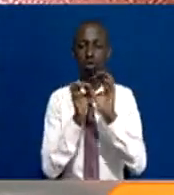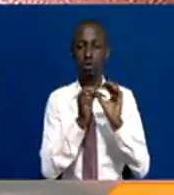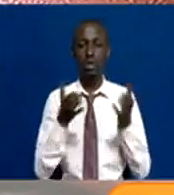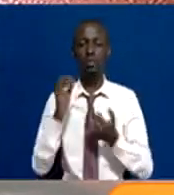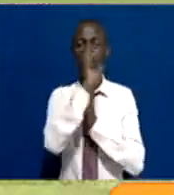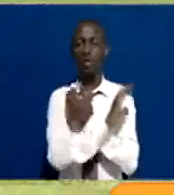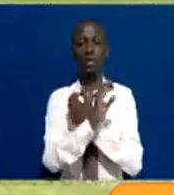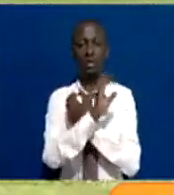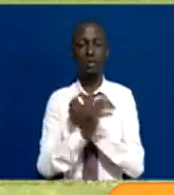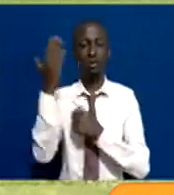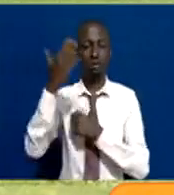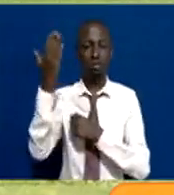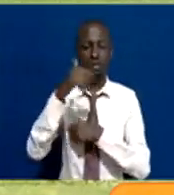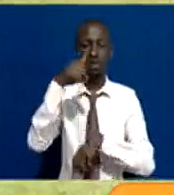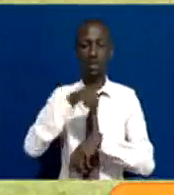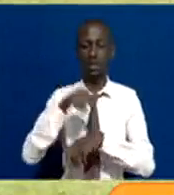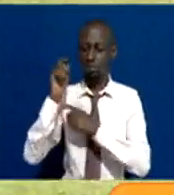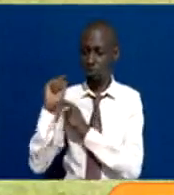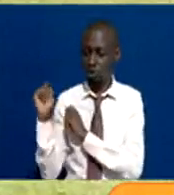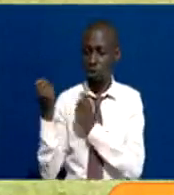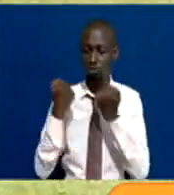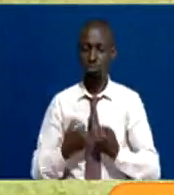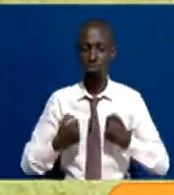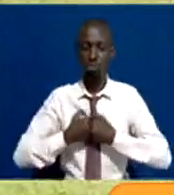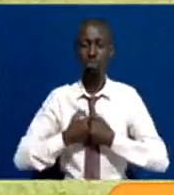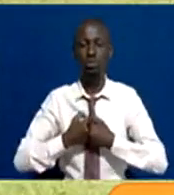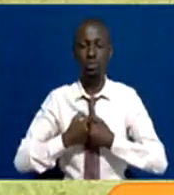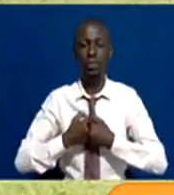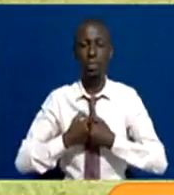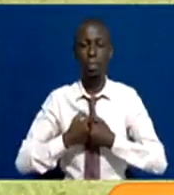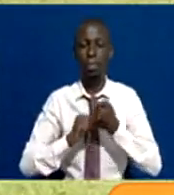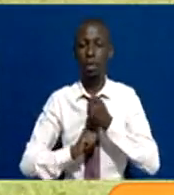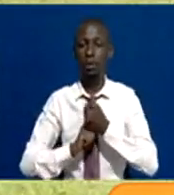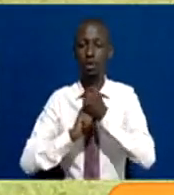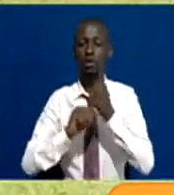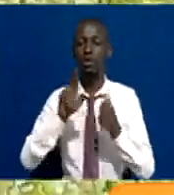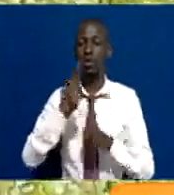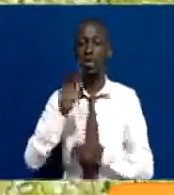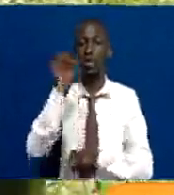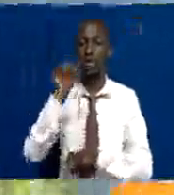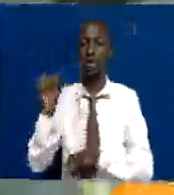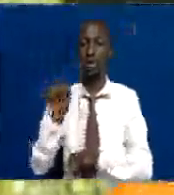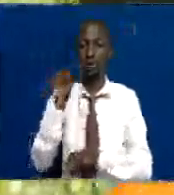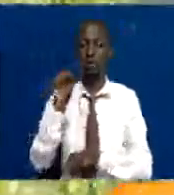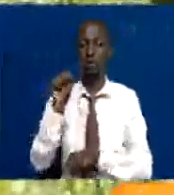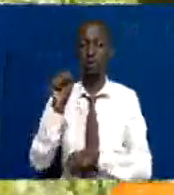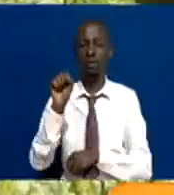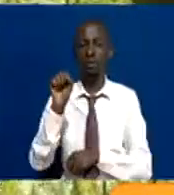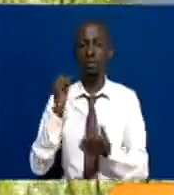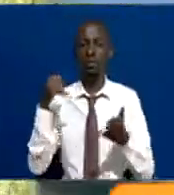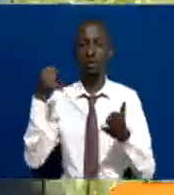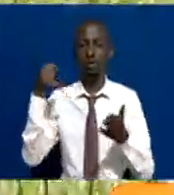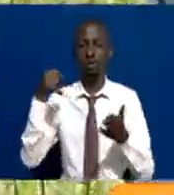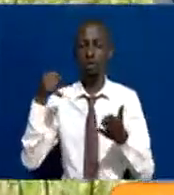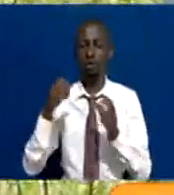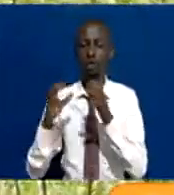country. Speaking during the Kirima Golf Tournament, sponsored by the Royal Media Services, bringing together